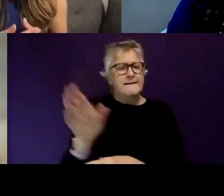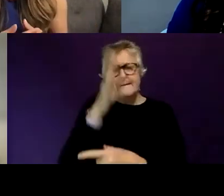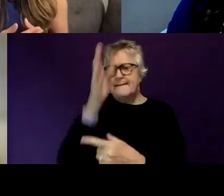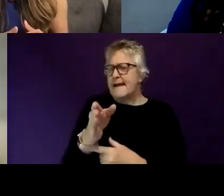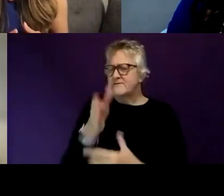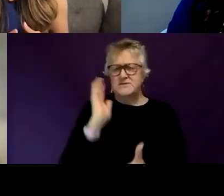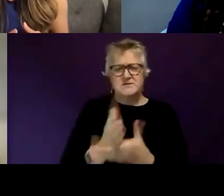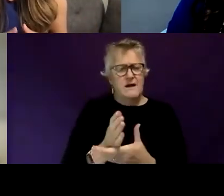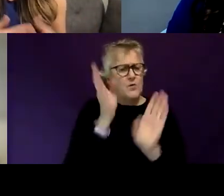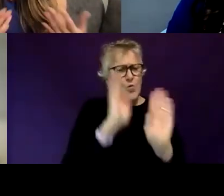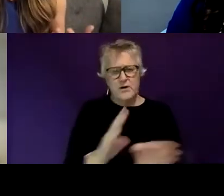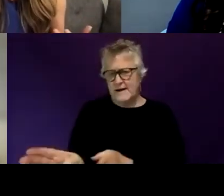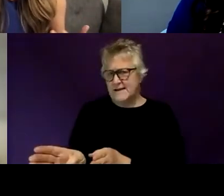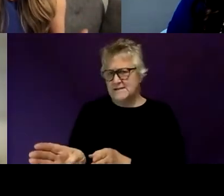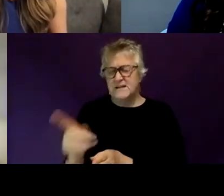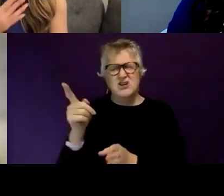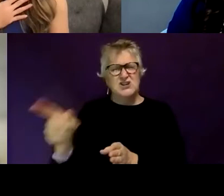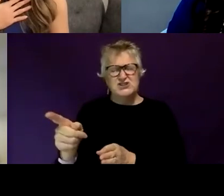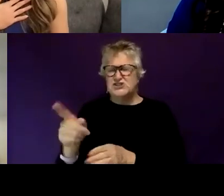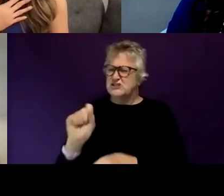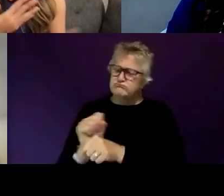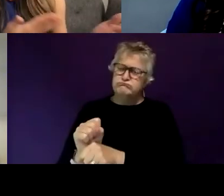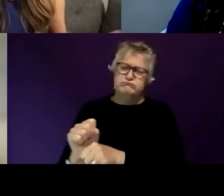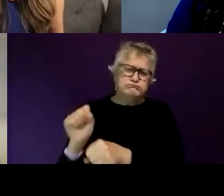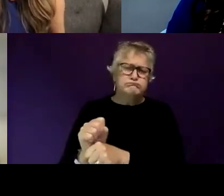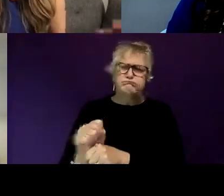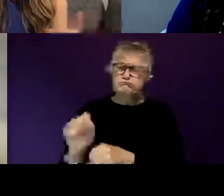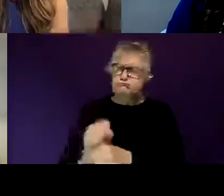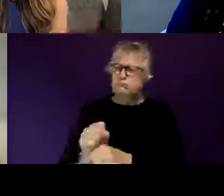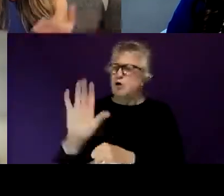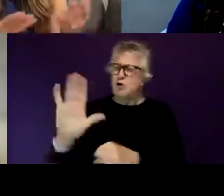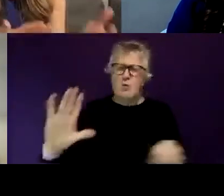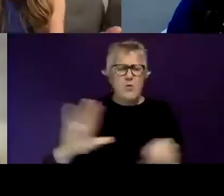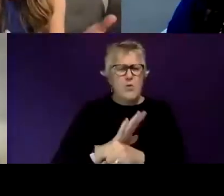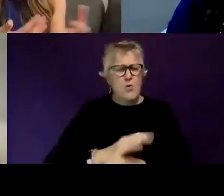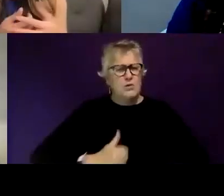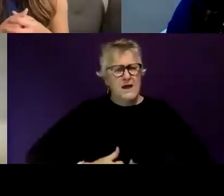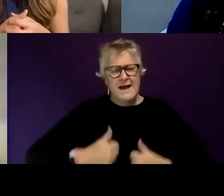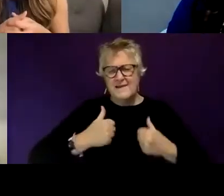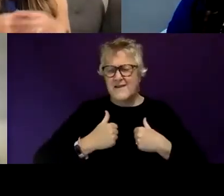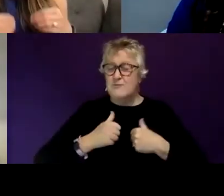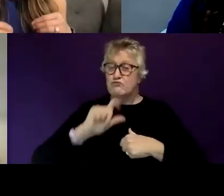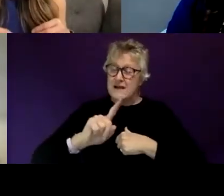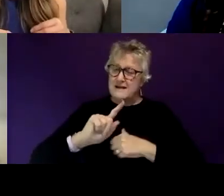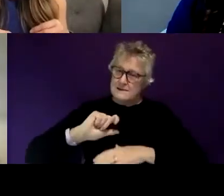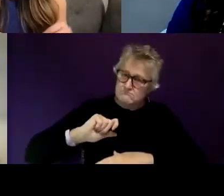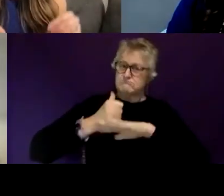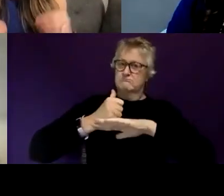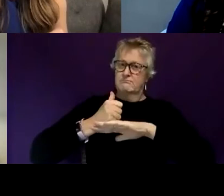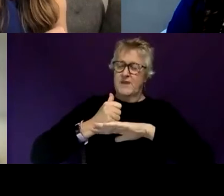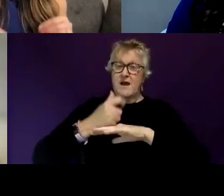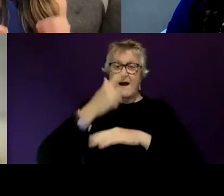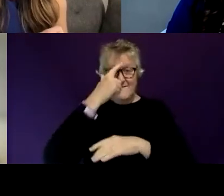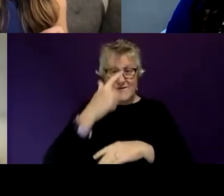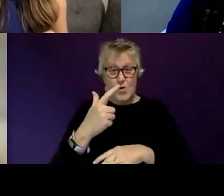invested her entire life to building the pipeline for people like me, for people like Melissa and Nate and you, so that we could be here and we